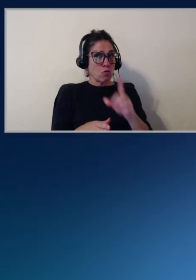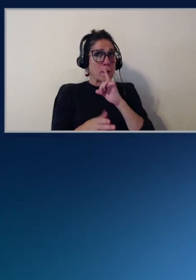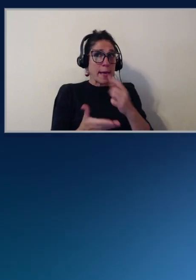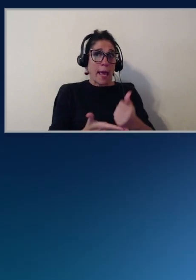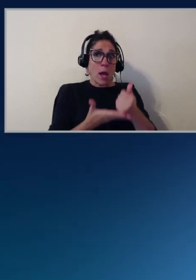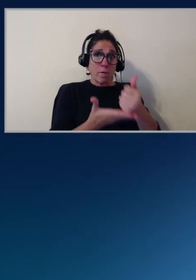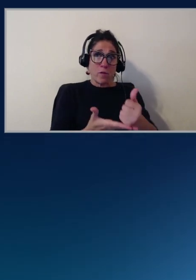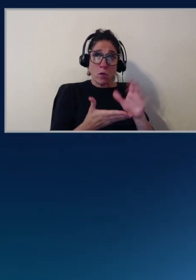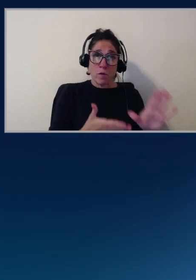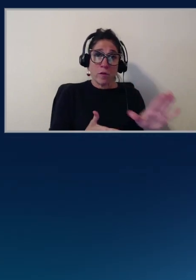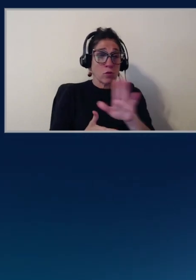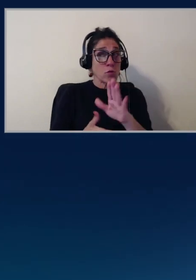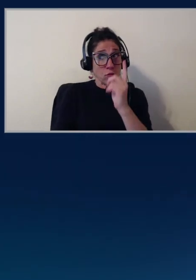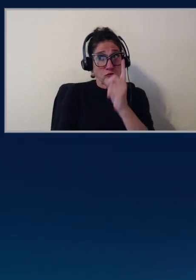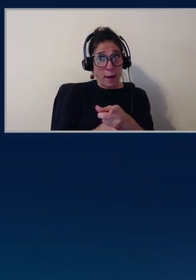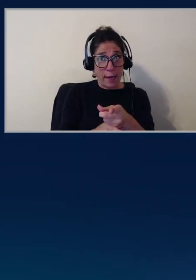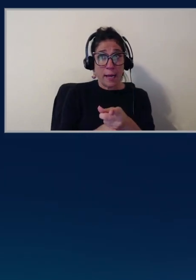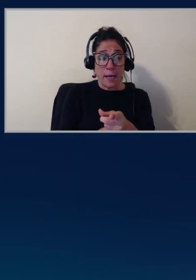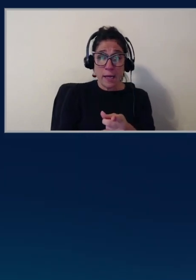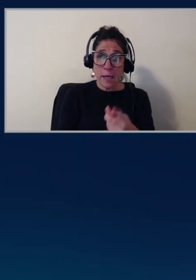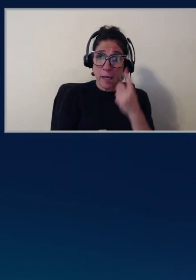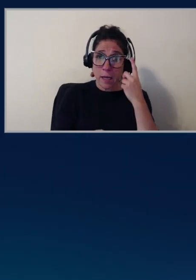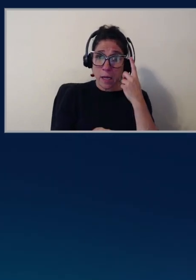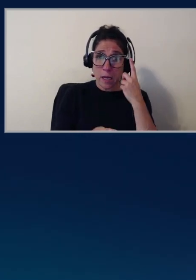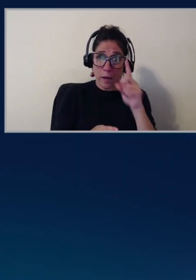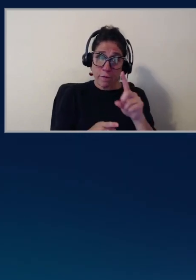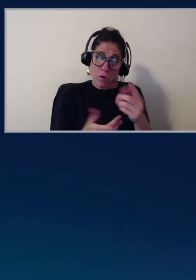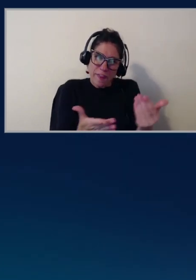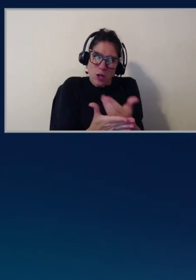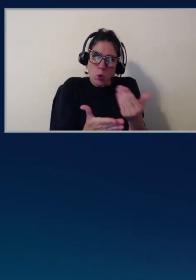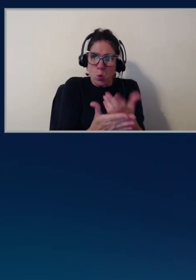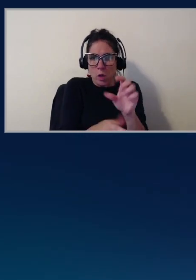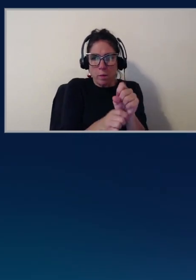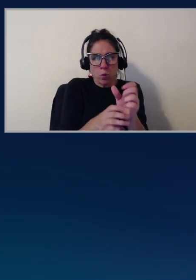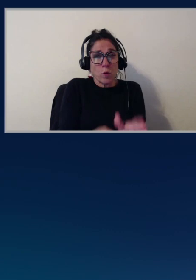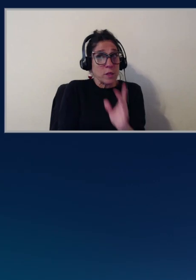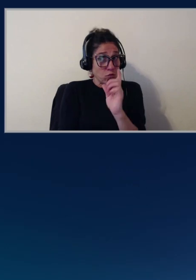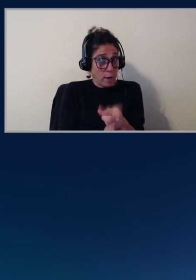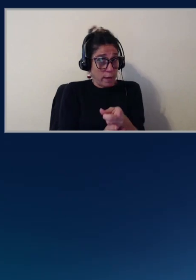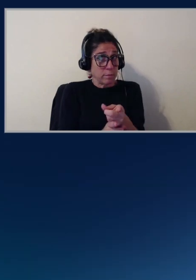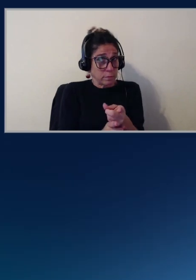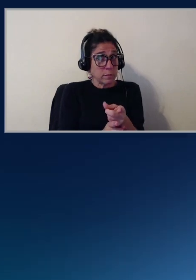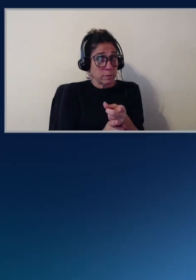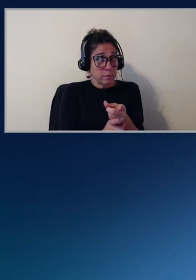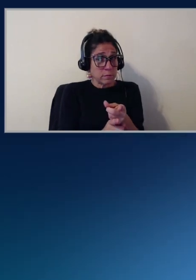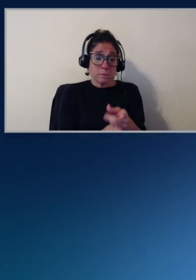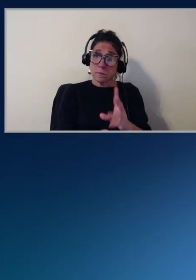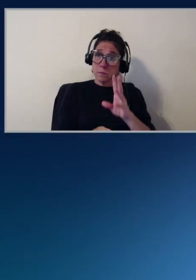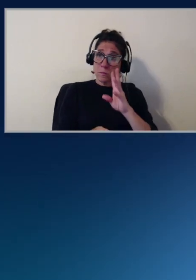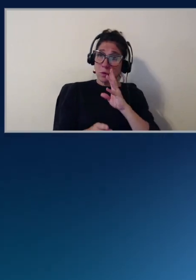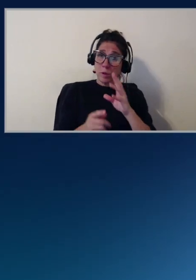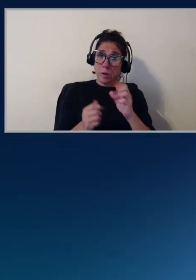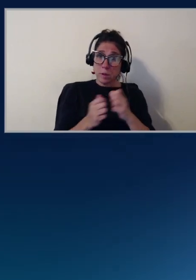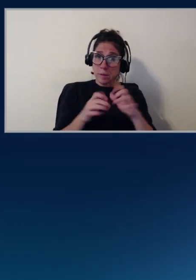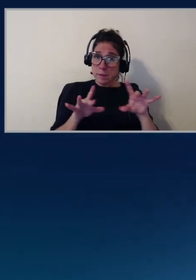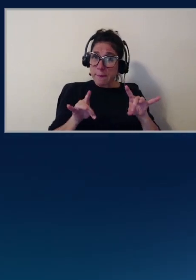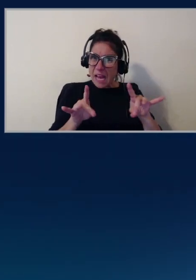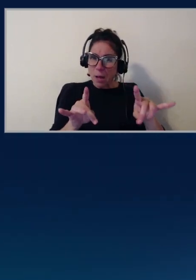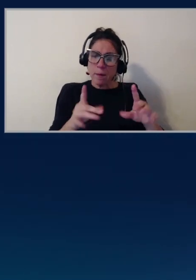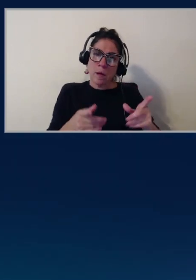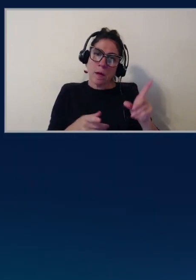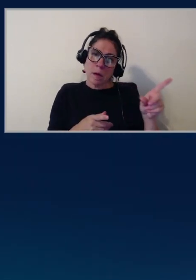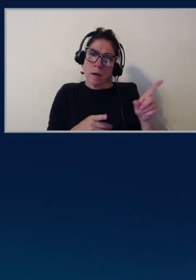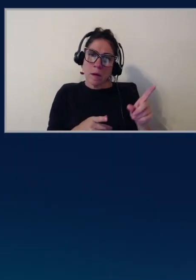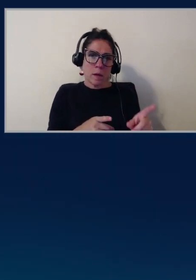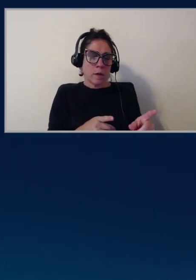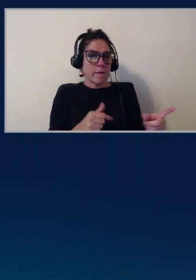you're absolutely right, for the newer employees, right? We were talking to big customer just this morning, Okay. and the first